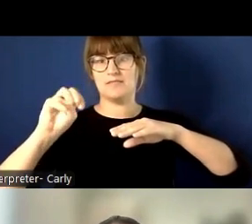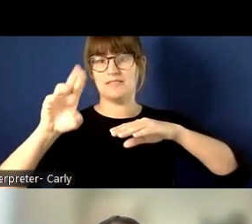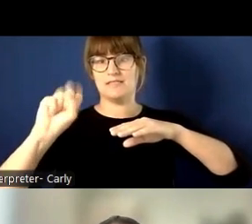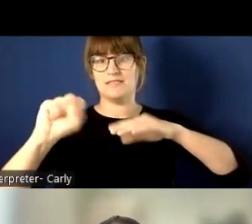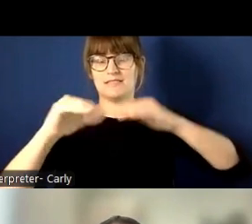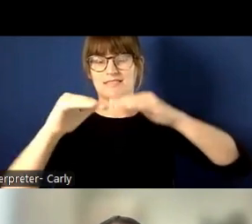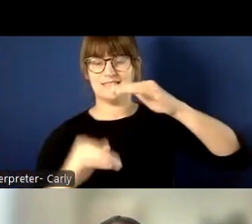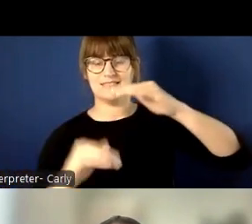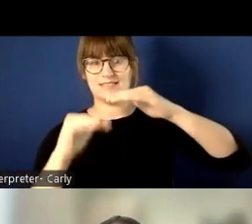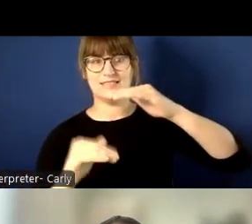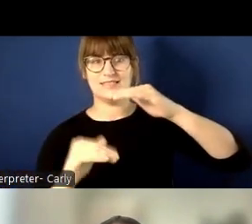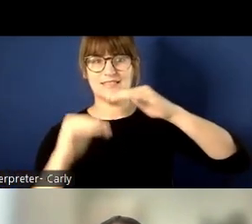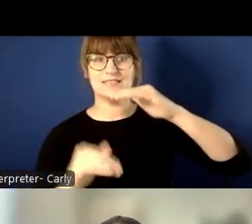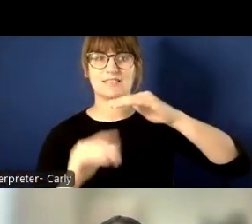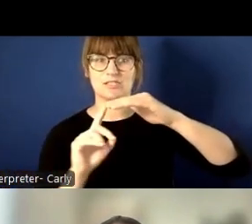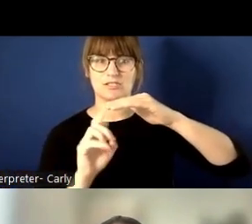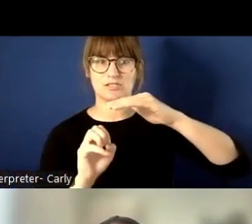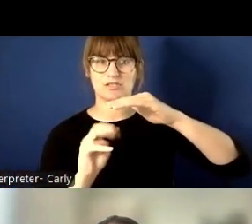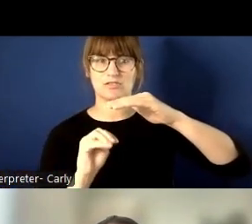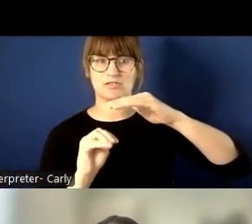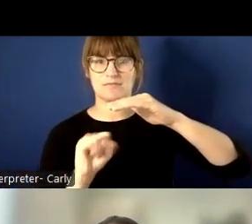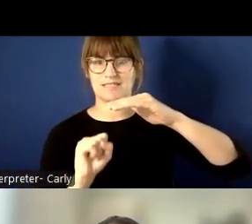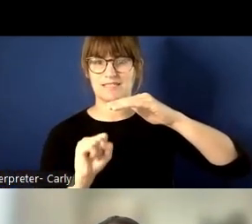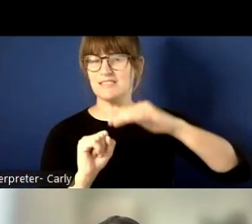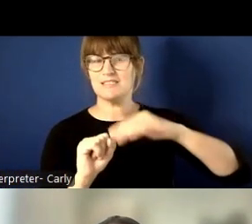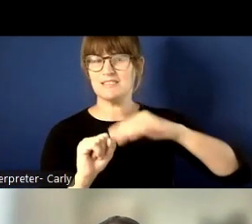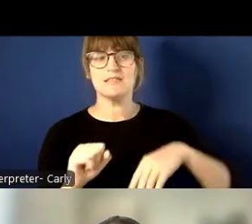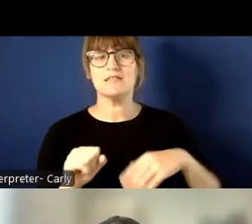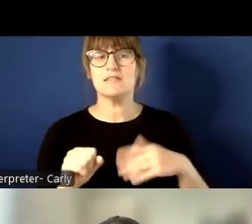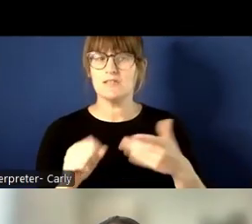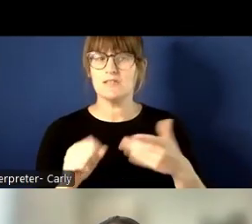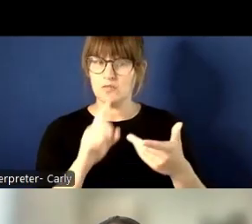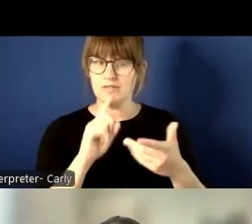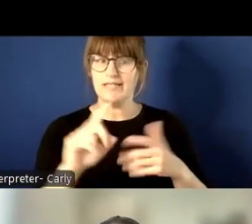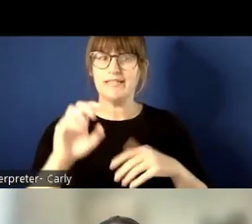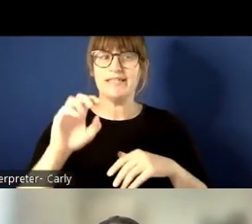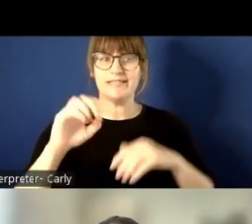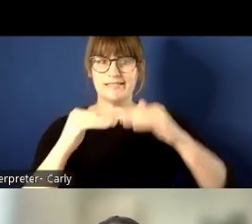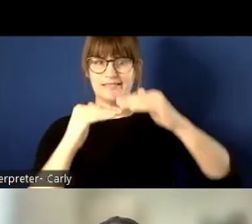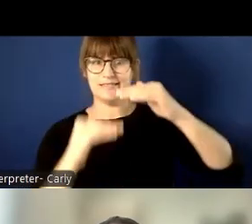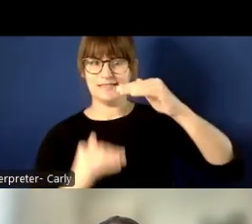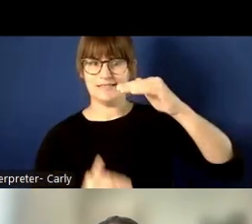The epidermis is divided into a few different layers. So the stratum